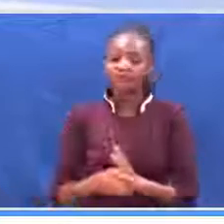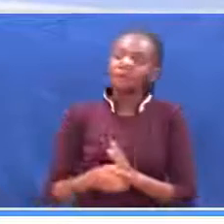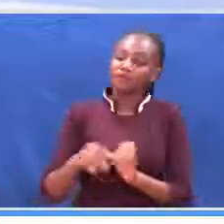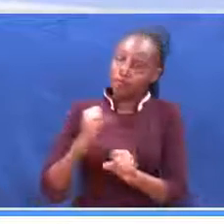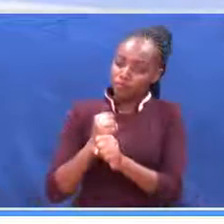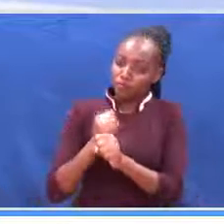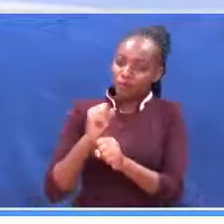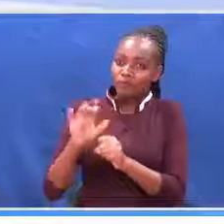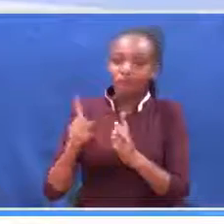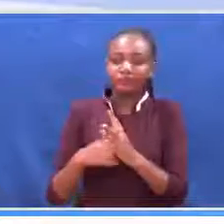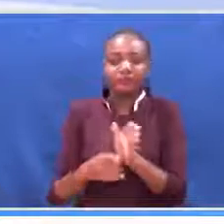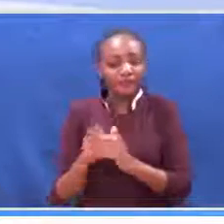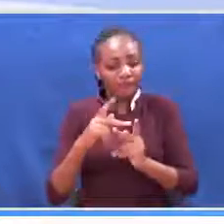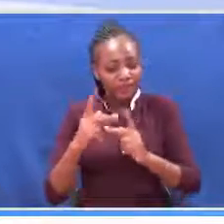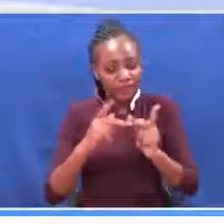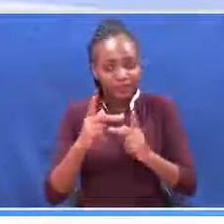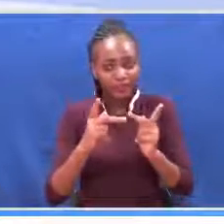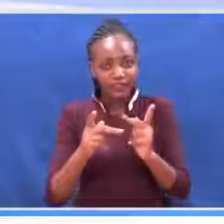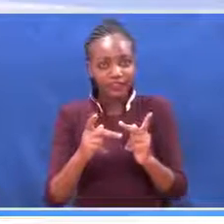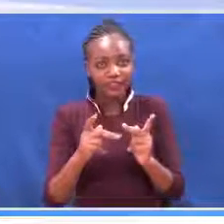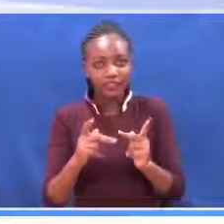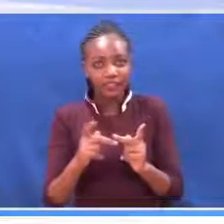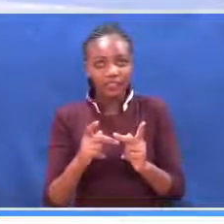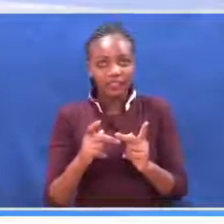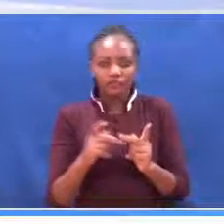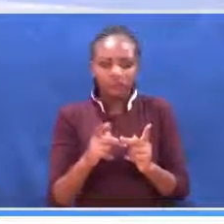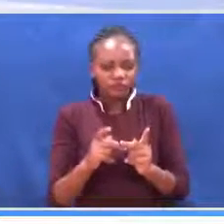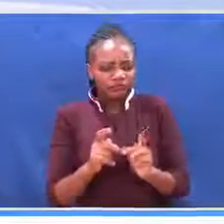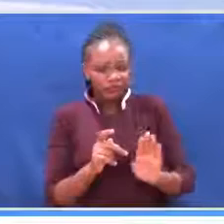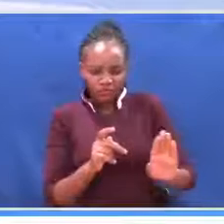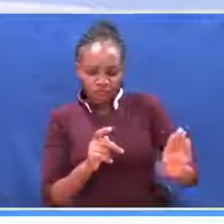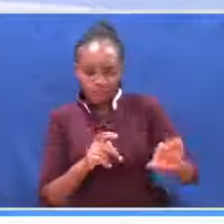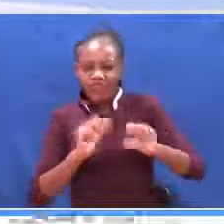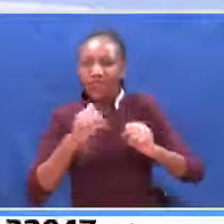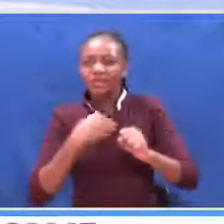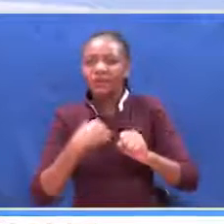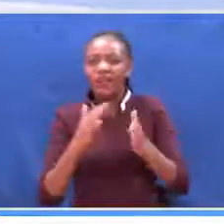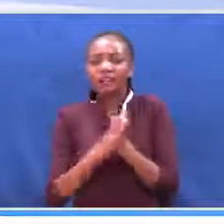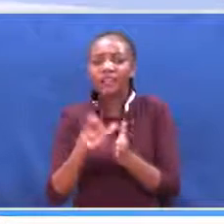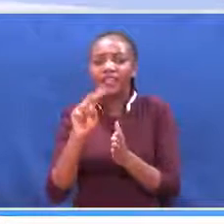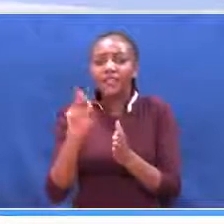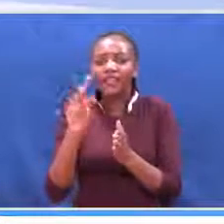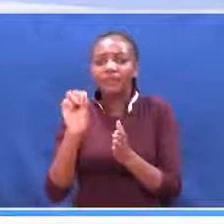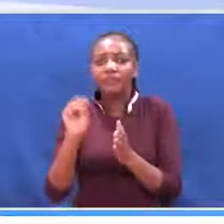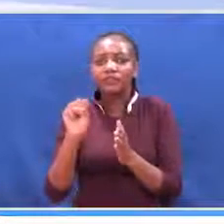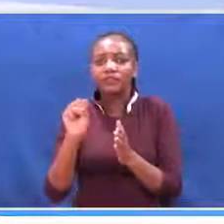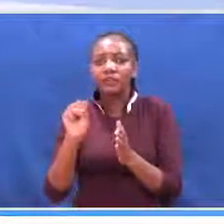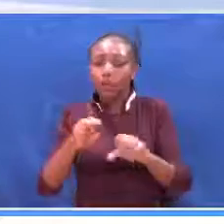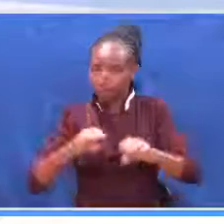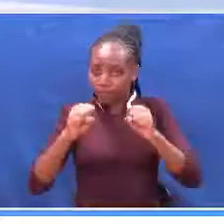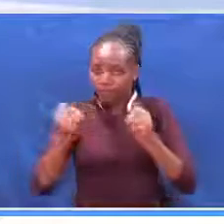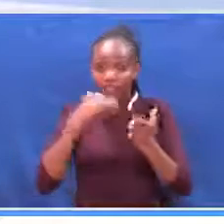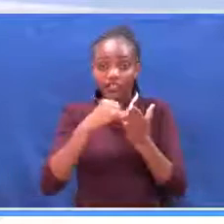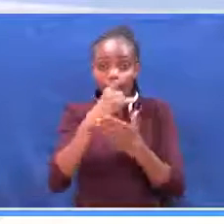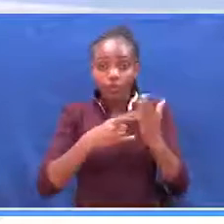administration has begun the process of revoking the deal he made with the national government under Nairobi Metropolitan Services, which included